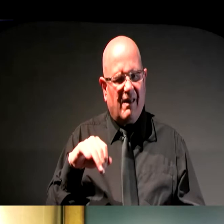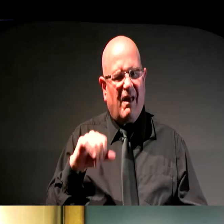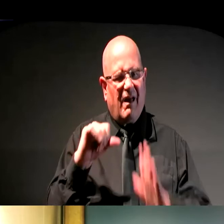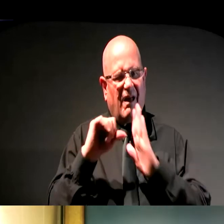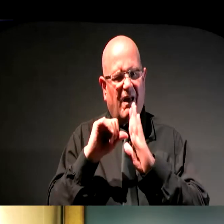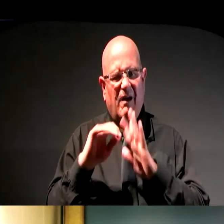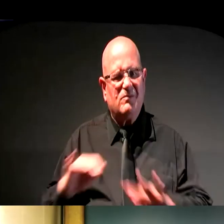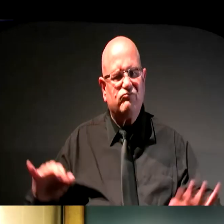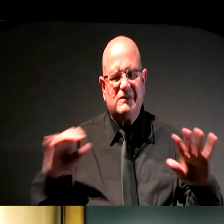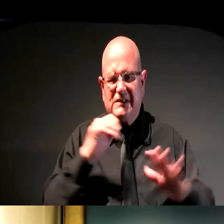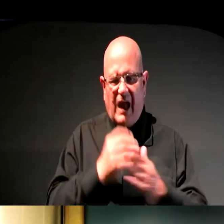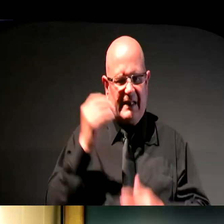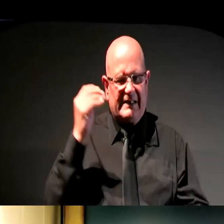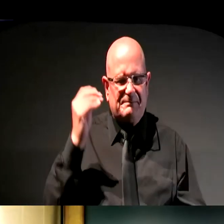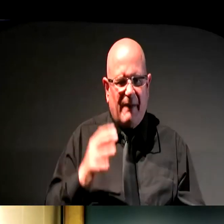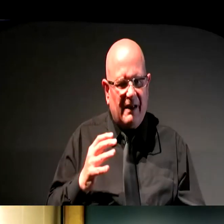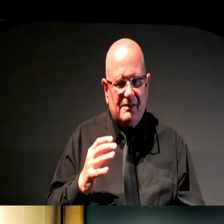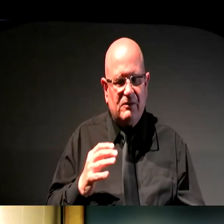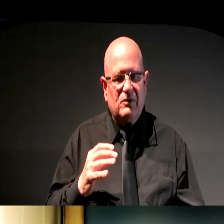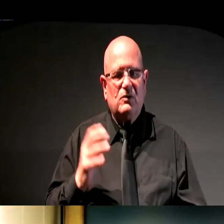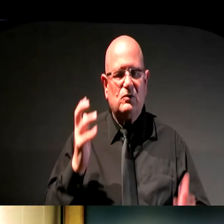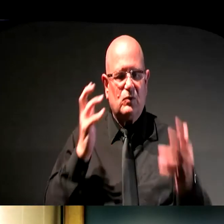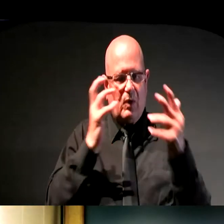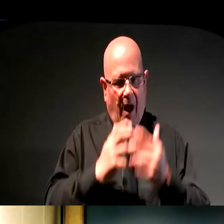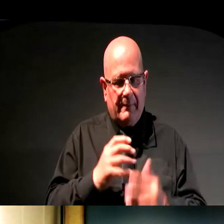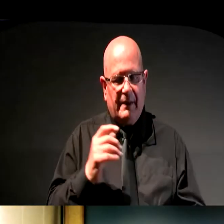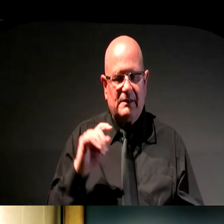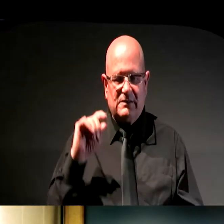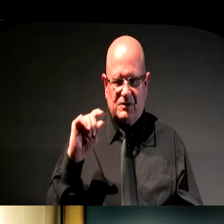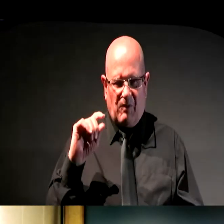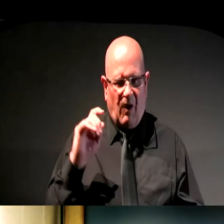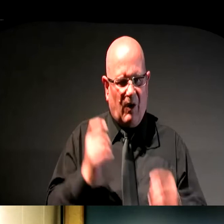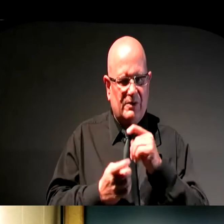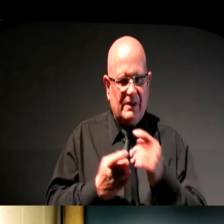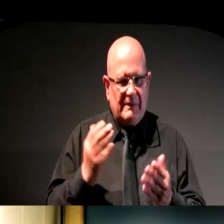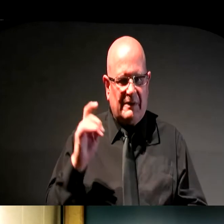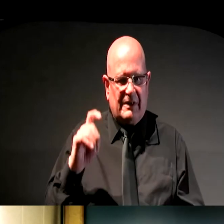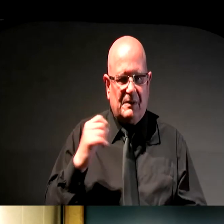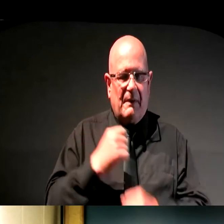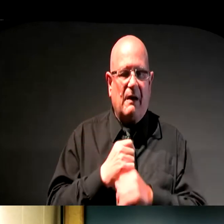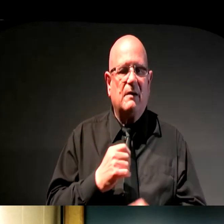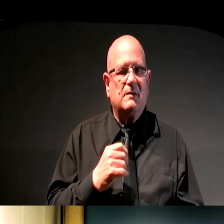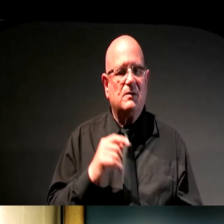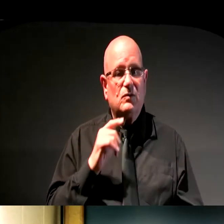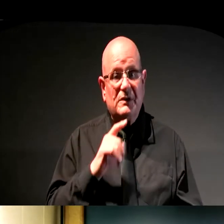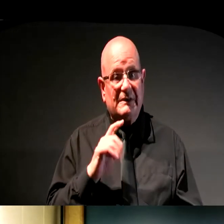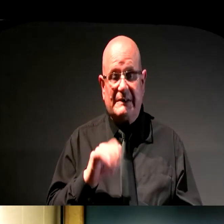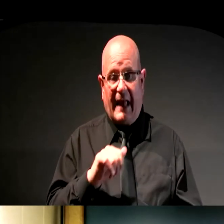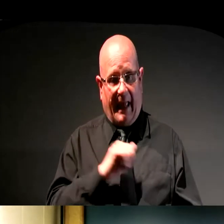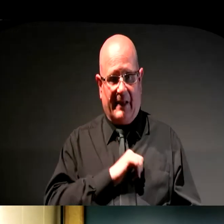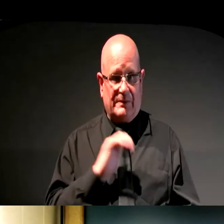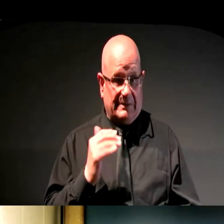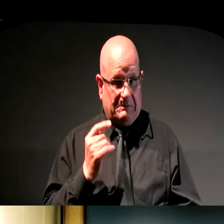not expensive to accommodate the small changes you might need to make. It's a lot about attitude, it sounds like, Jordan,